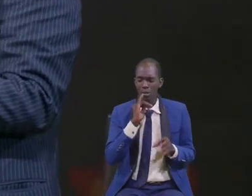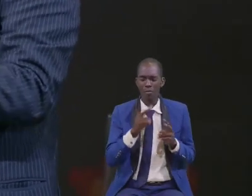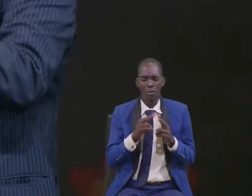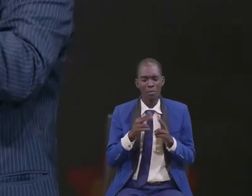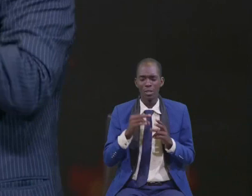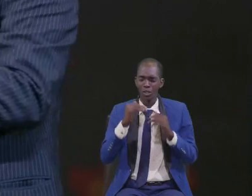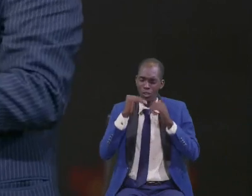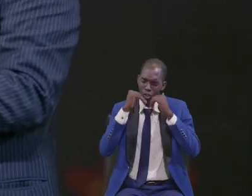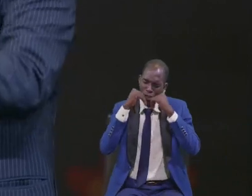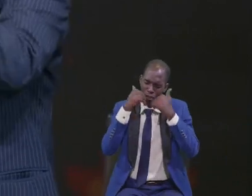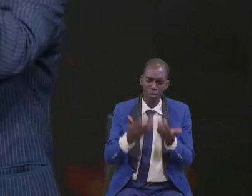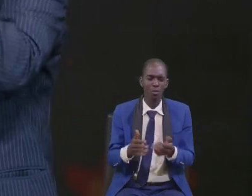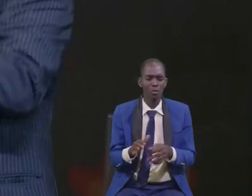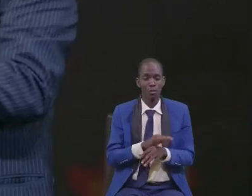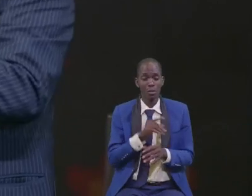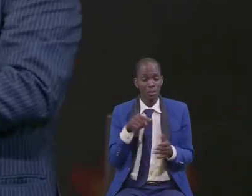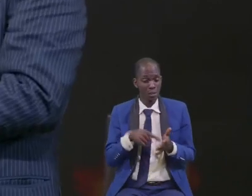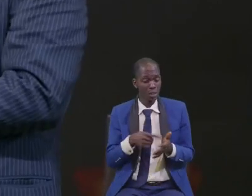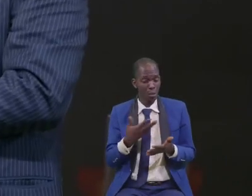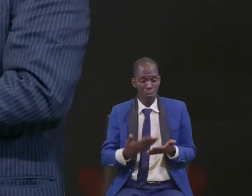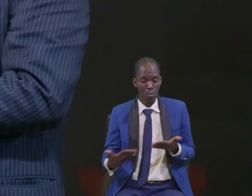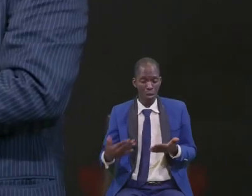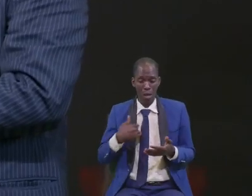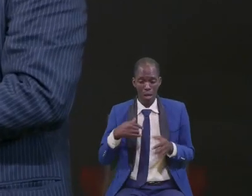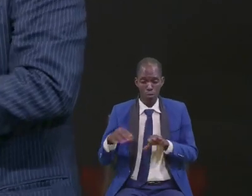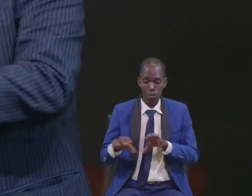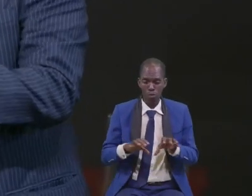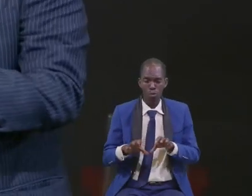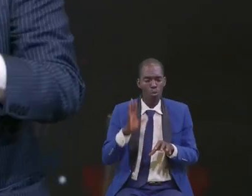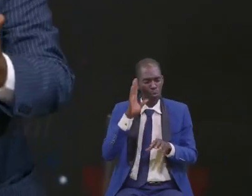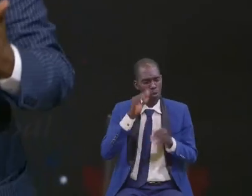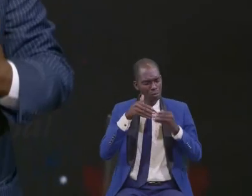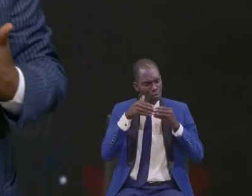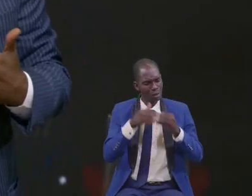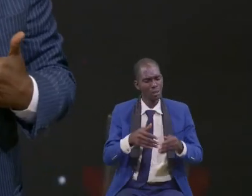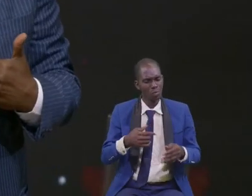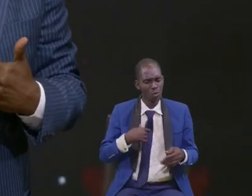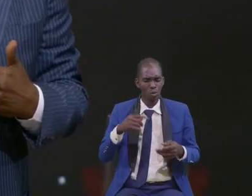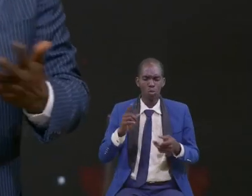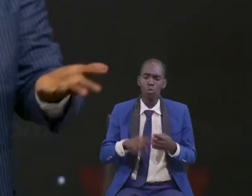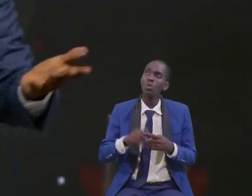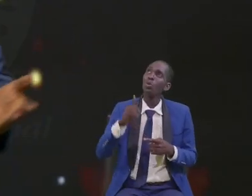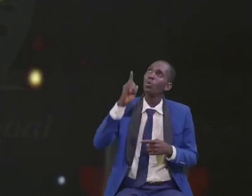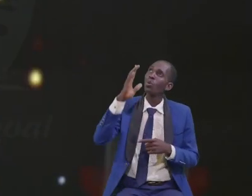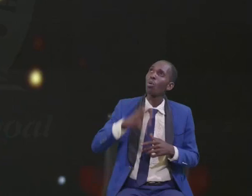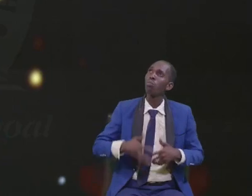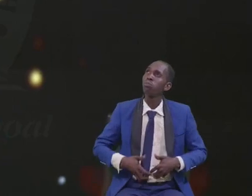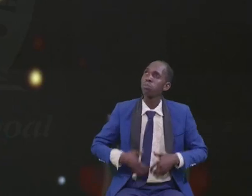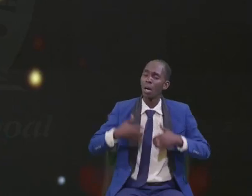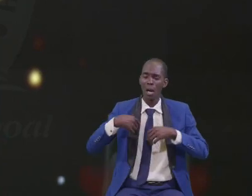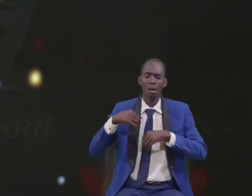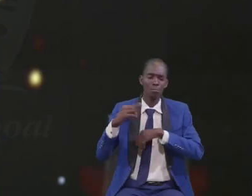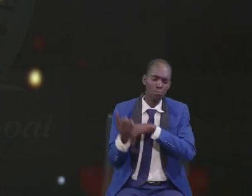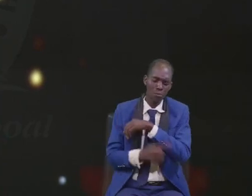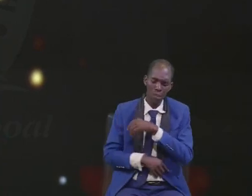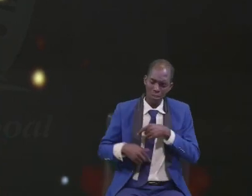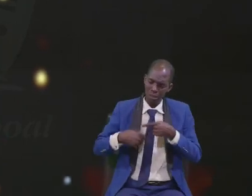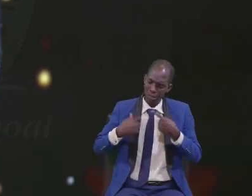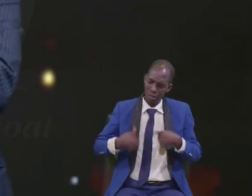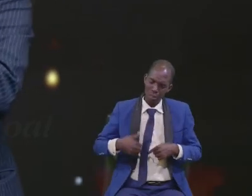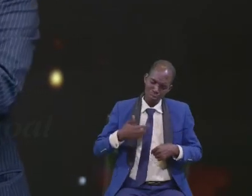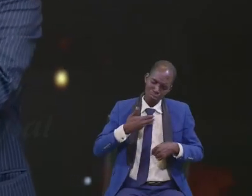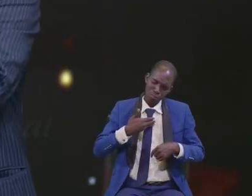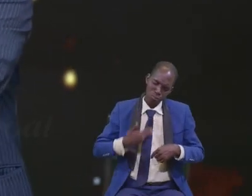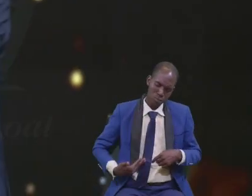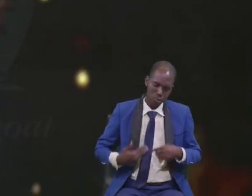me eternal punishment and judgment. And the heart is broken. And then you repent.